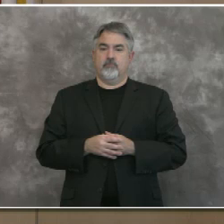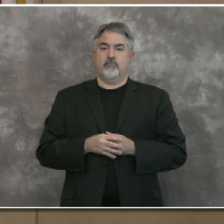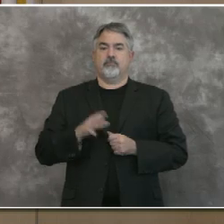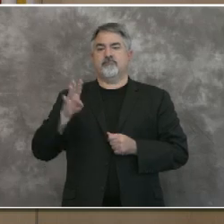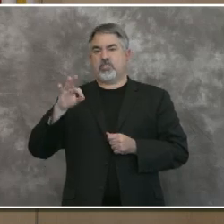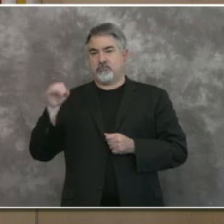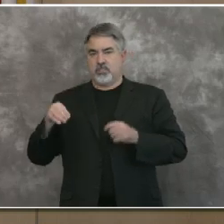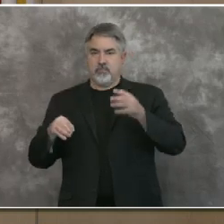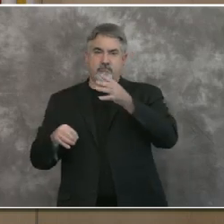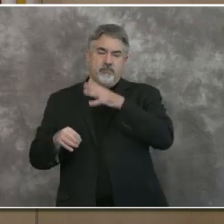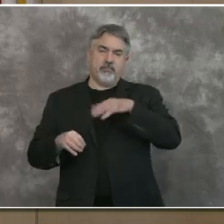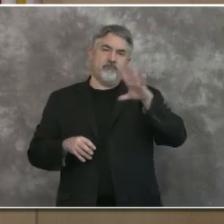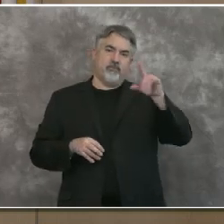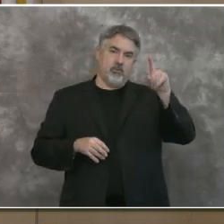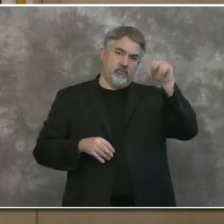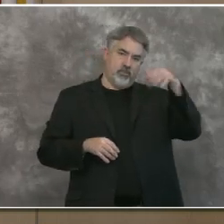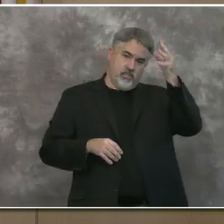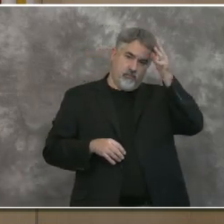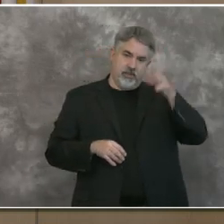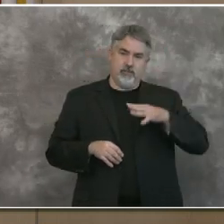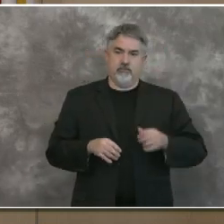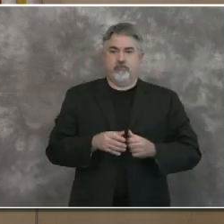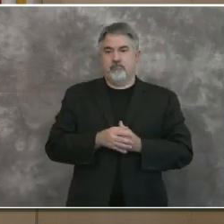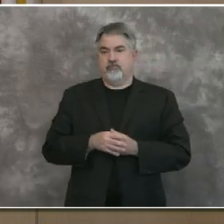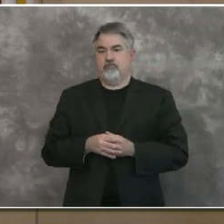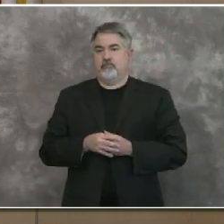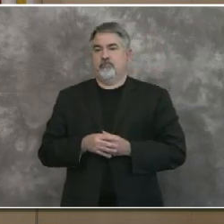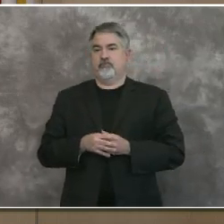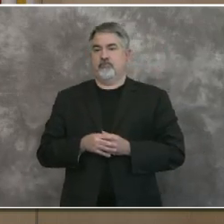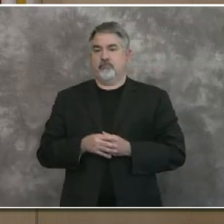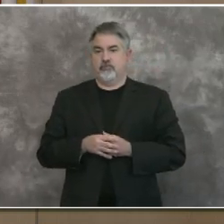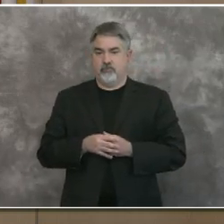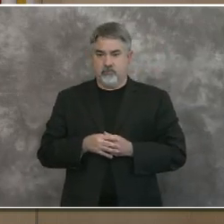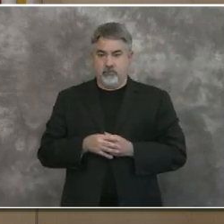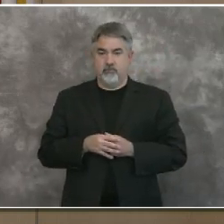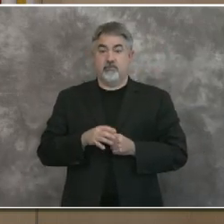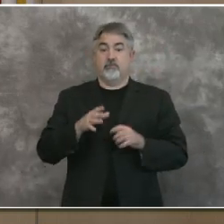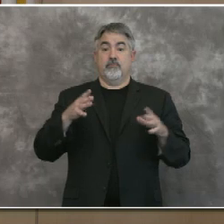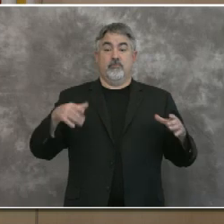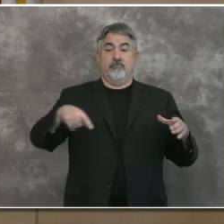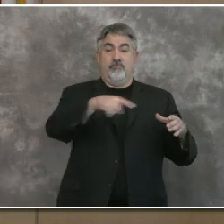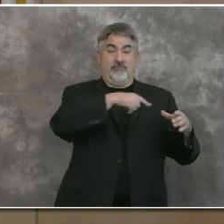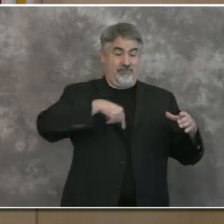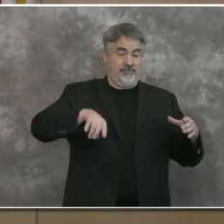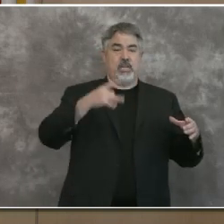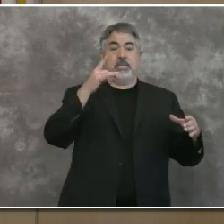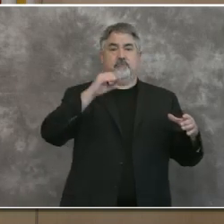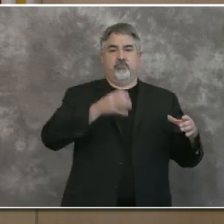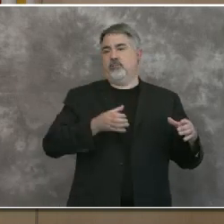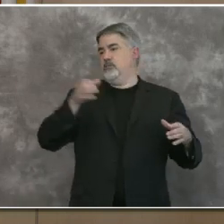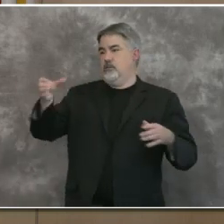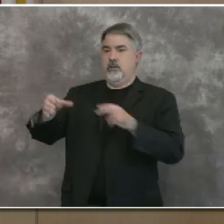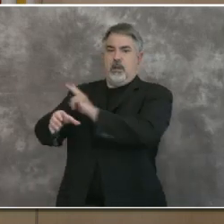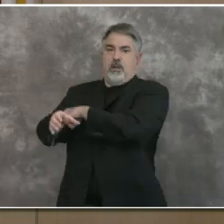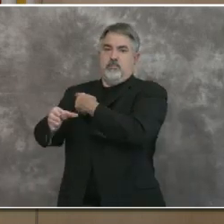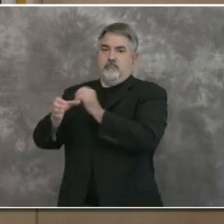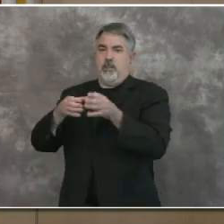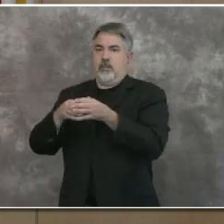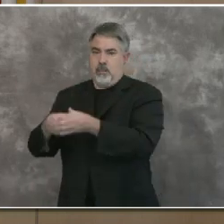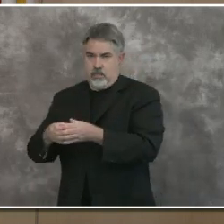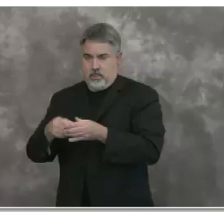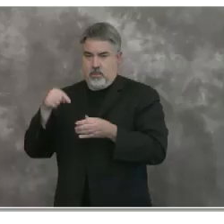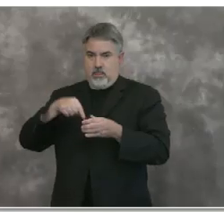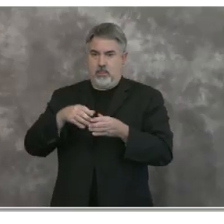1,047, or 19% of total cases have been hospitalized, and this includes 321, or 6% of the